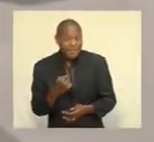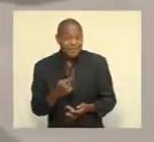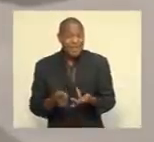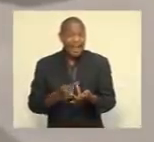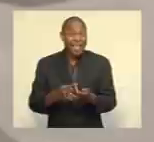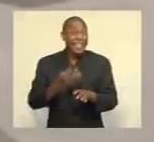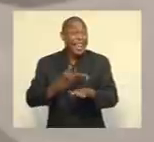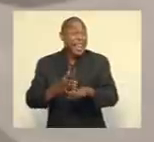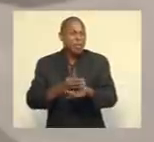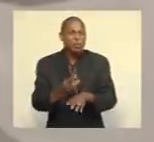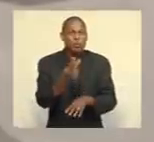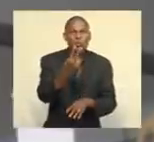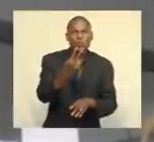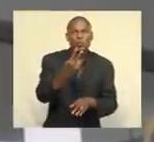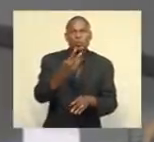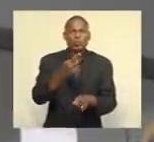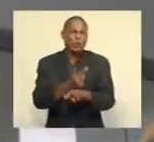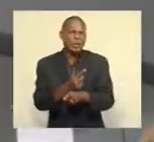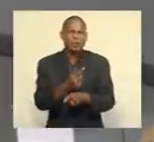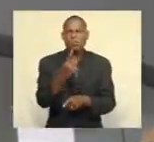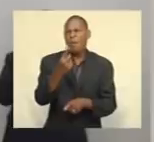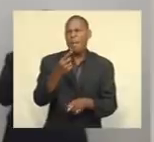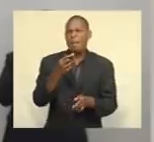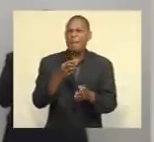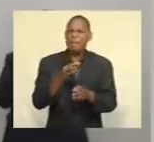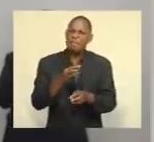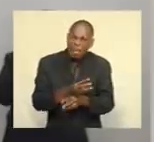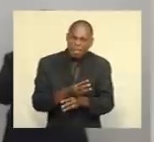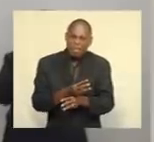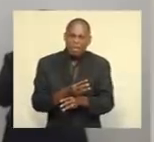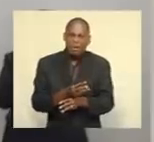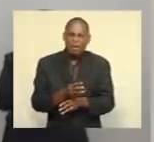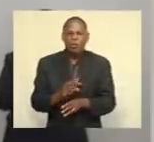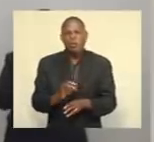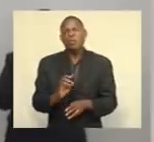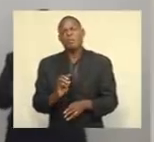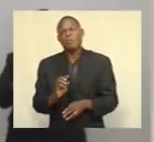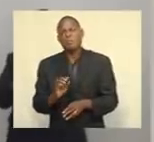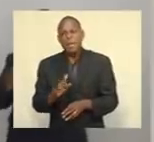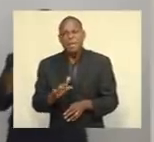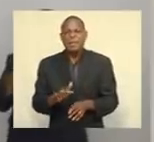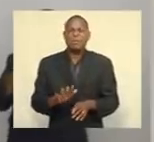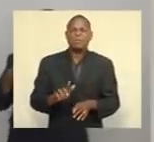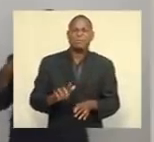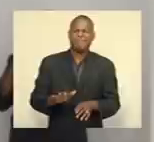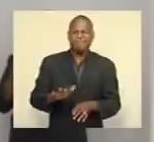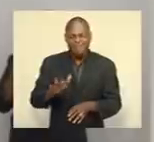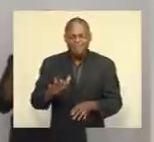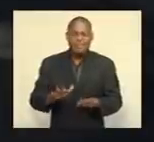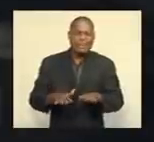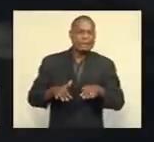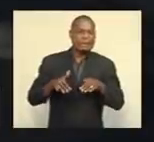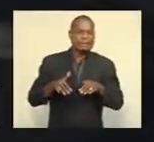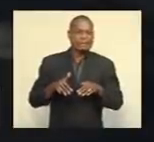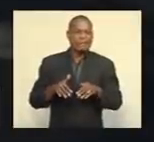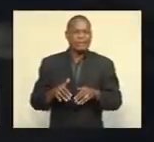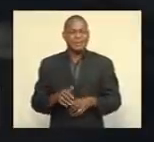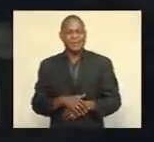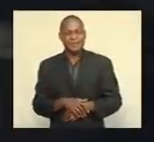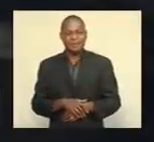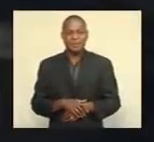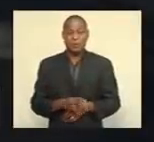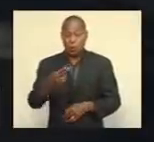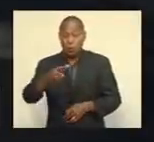2 weeks to 1 month, then we will be a bit more relaxed and say, okay, we're back again to where we were before. Since the